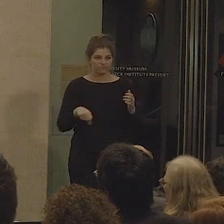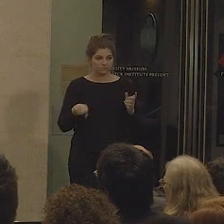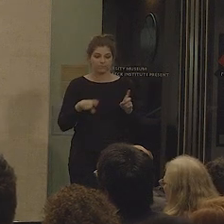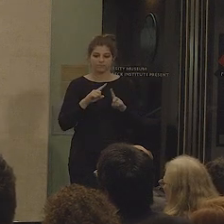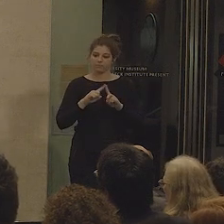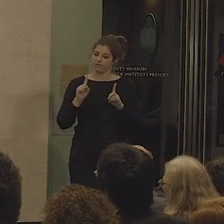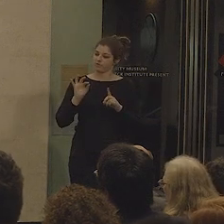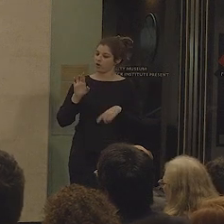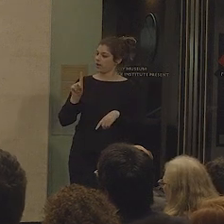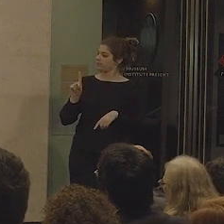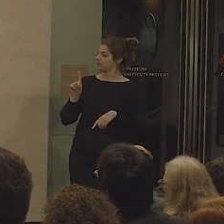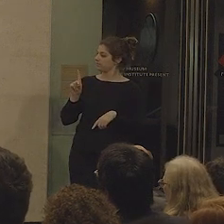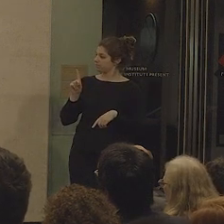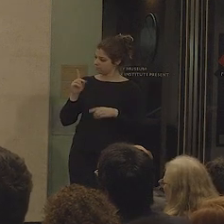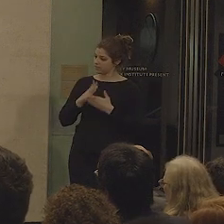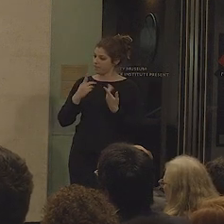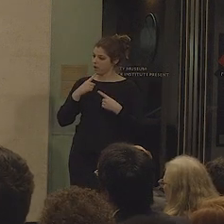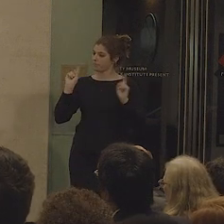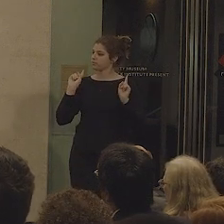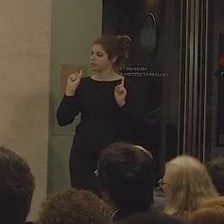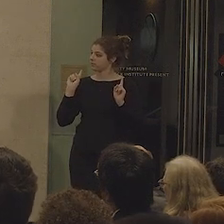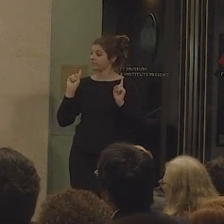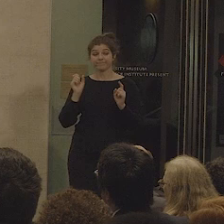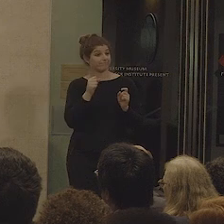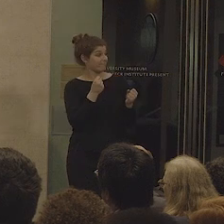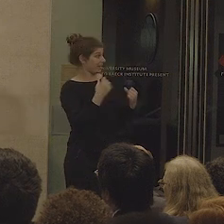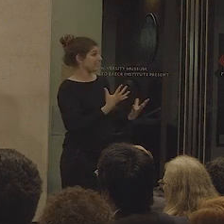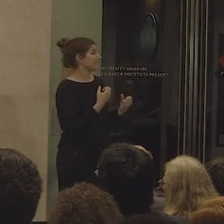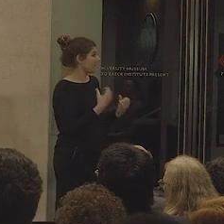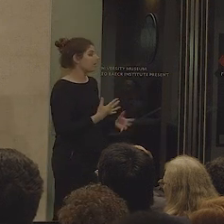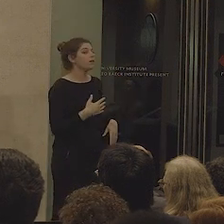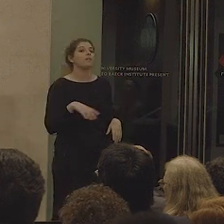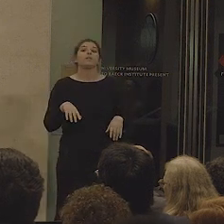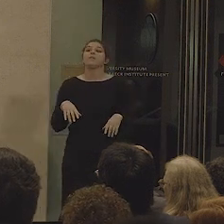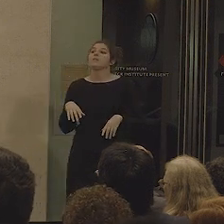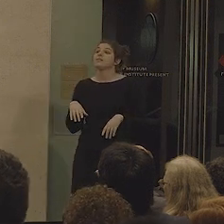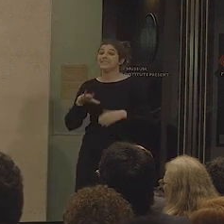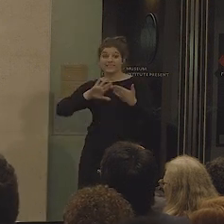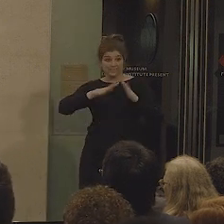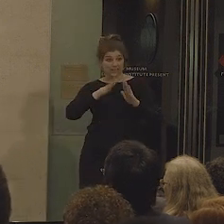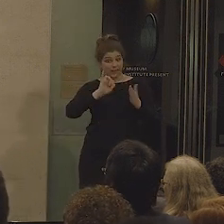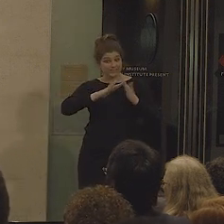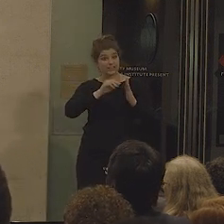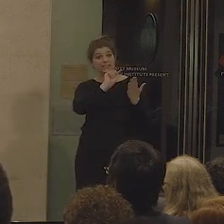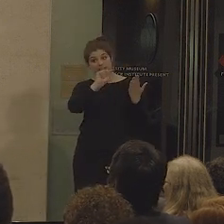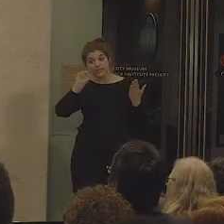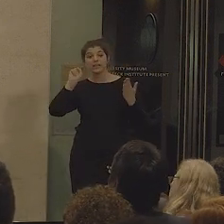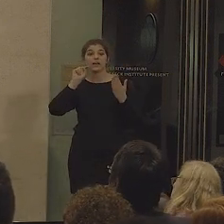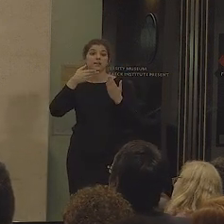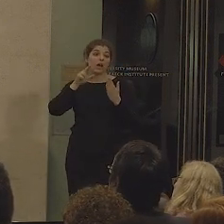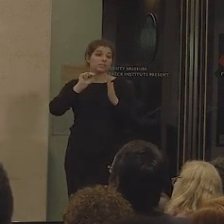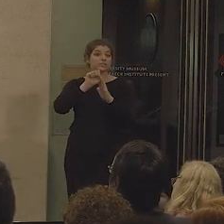But Fred, there have been accomplishments and there have been a lot successes. So city by city, state by state, gun